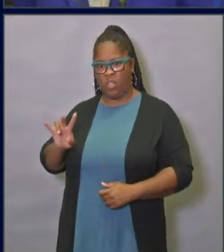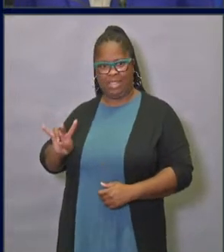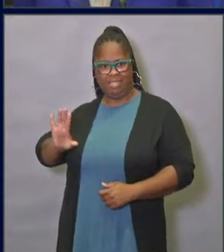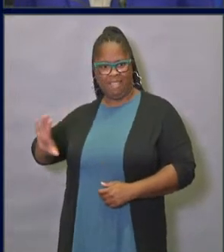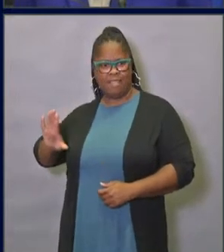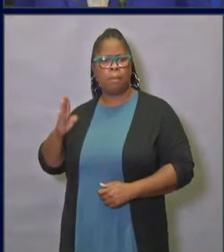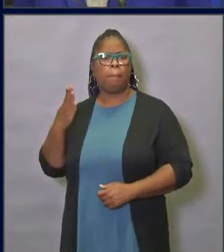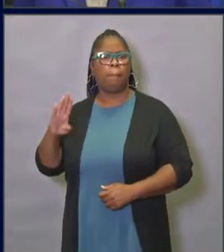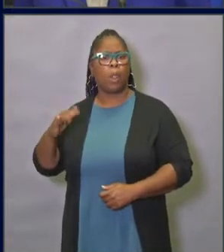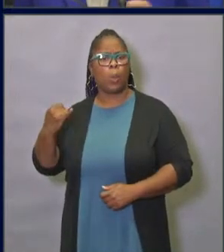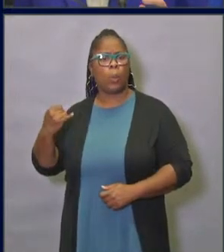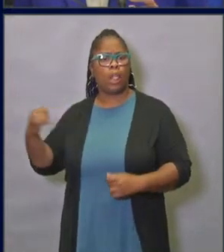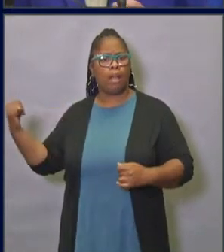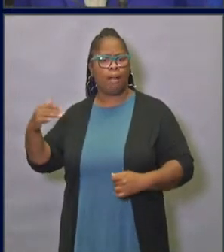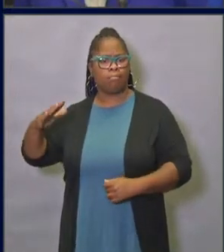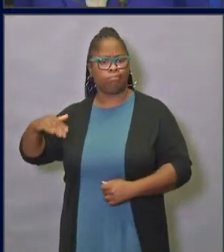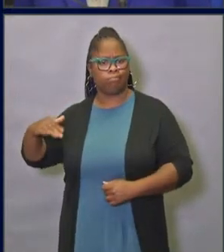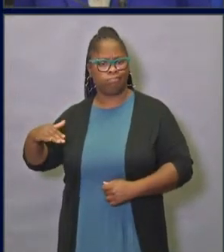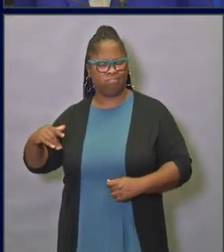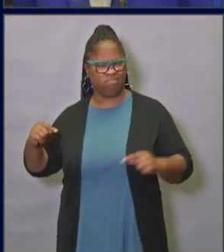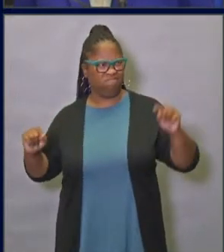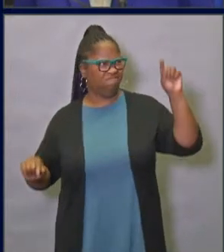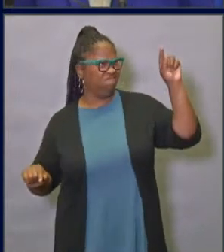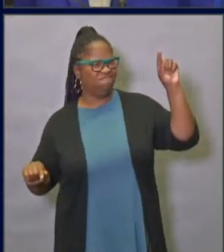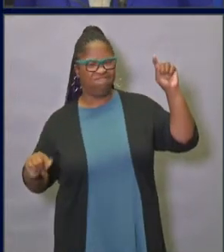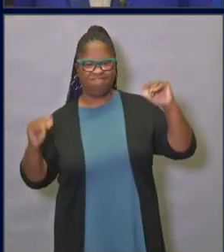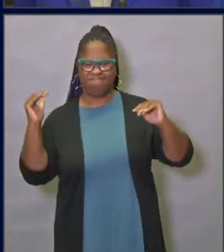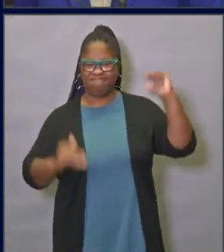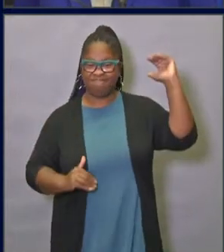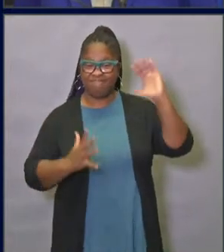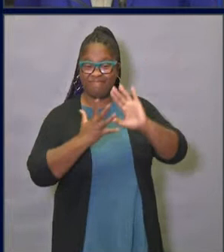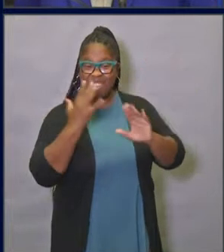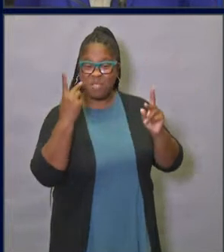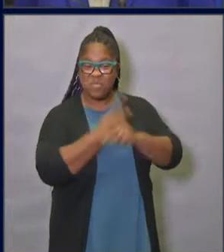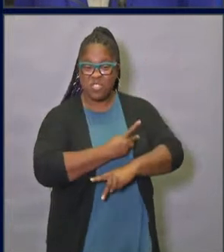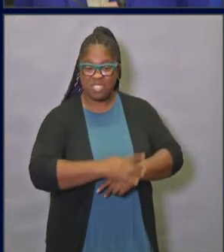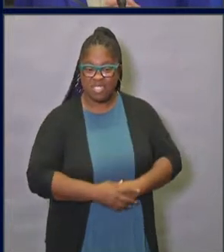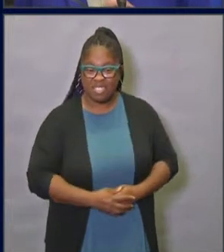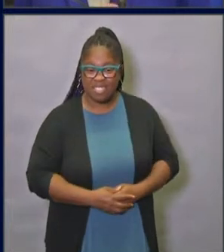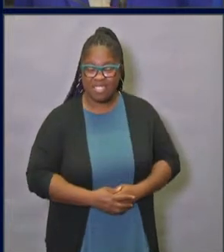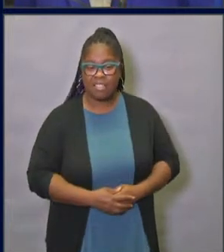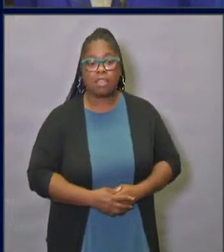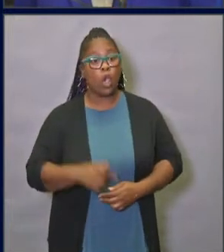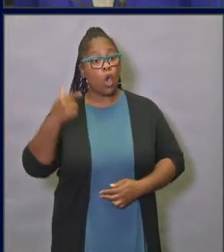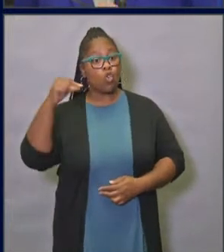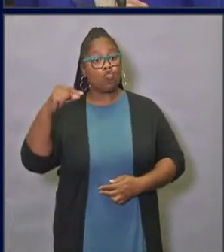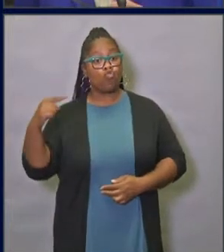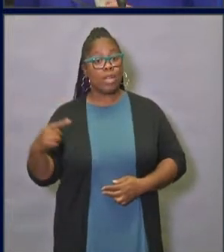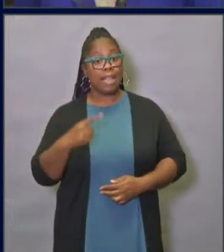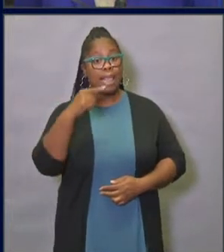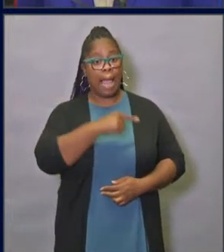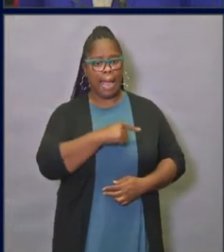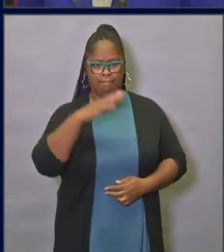per 100,000 people, which is the blue line. Cases among black residents, the green line, at 80 per